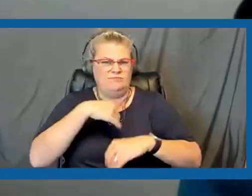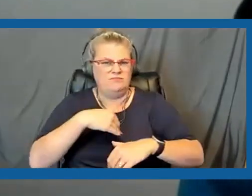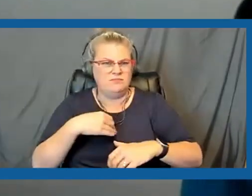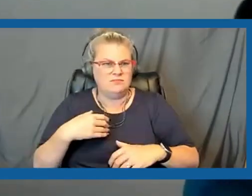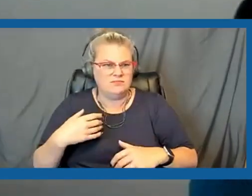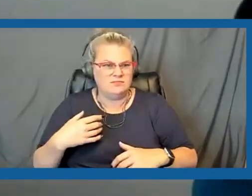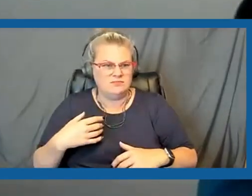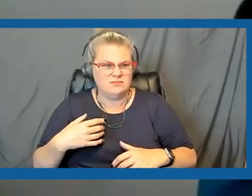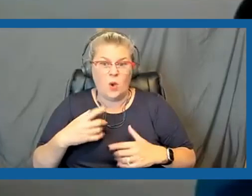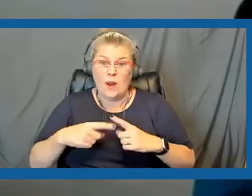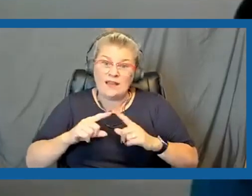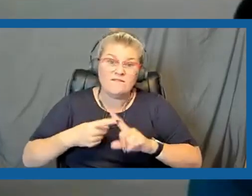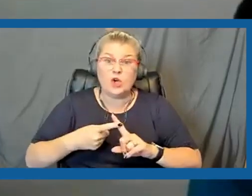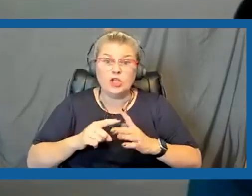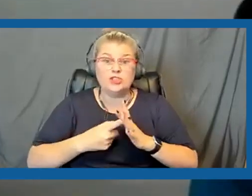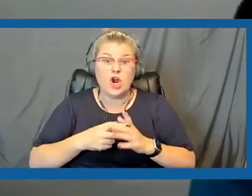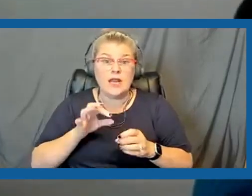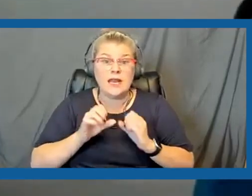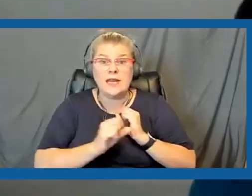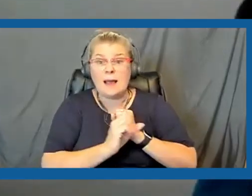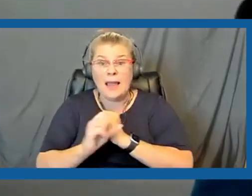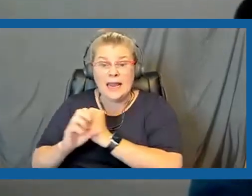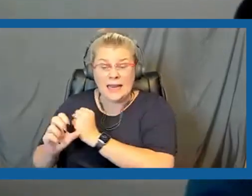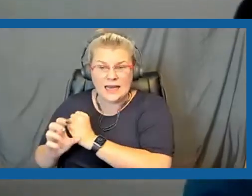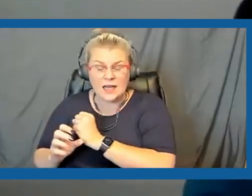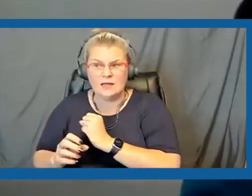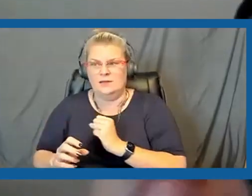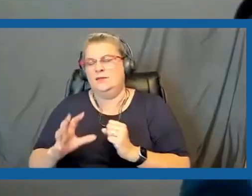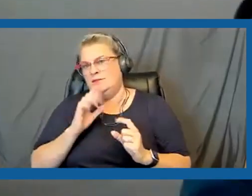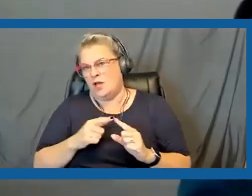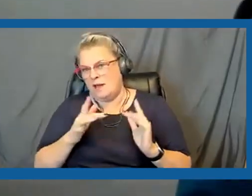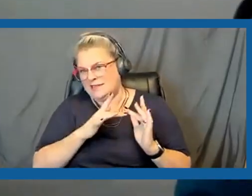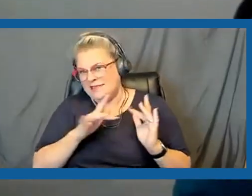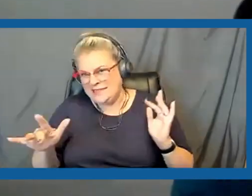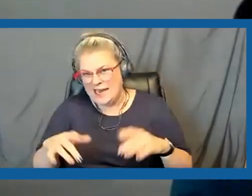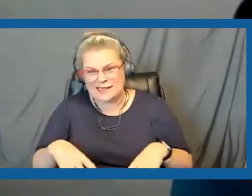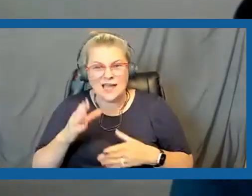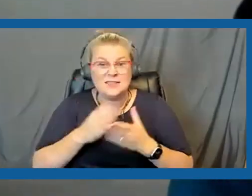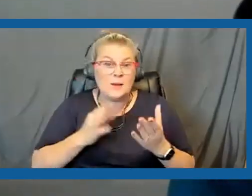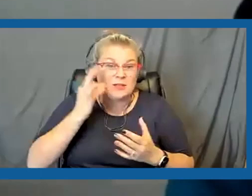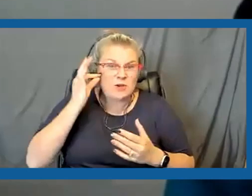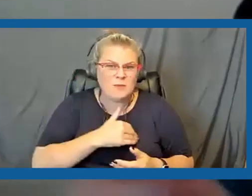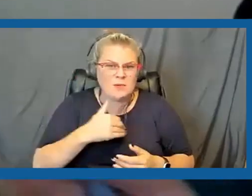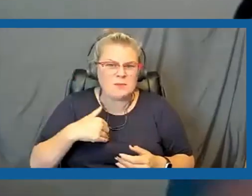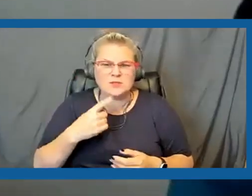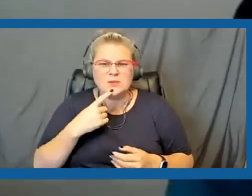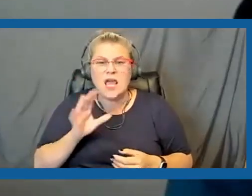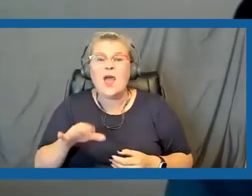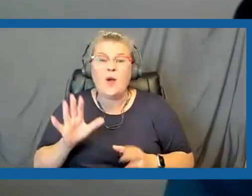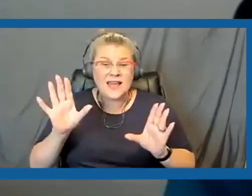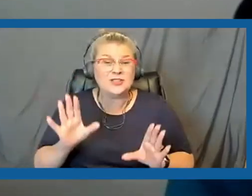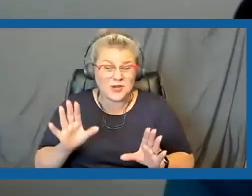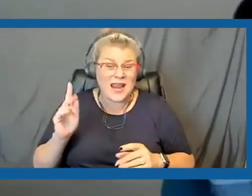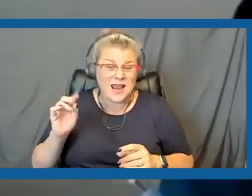to where when I first started campaigning, talk about disconnect, some of the tribal members would tell me, oh, that's great, Cody,